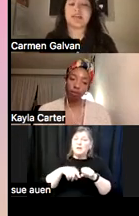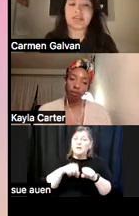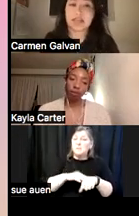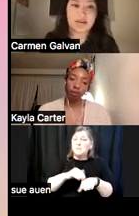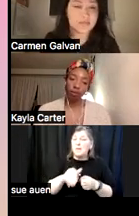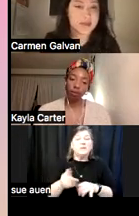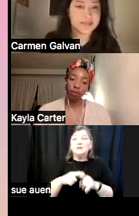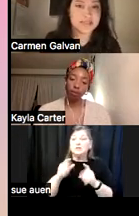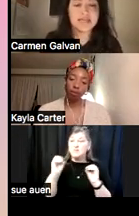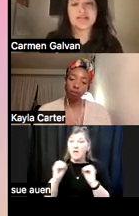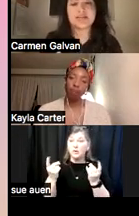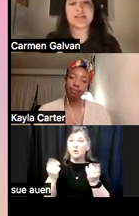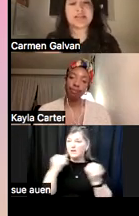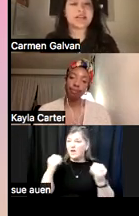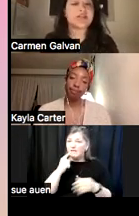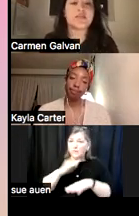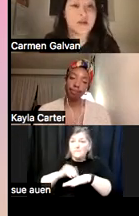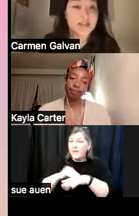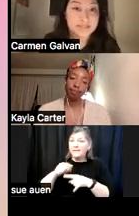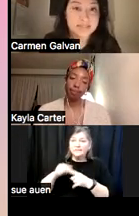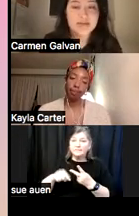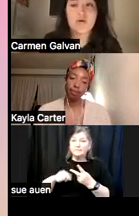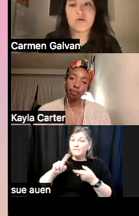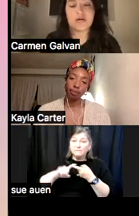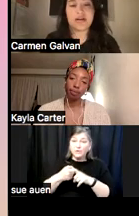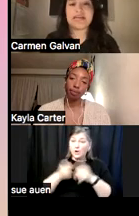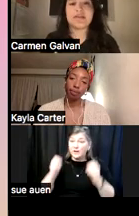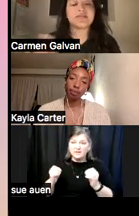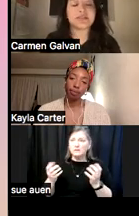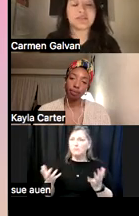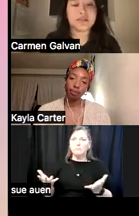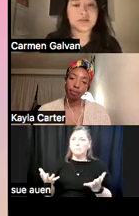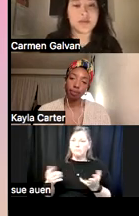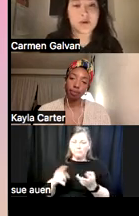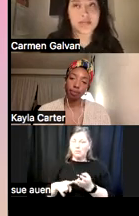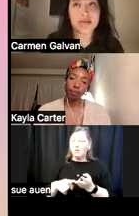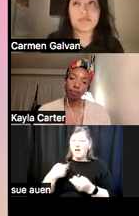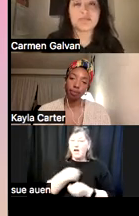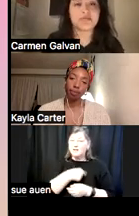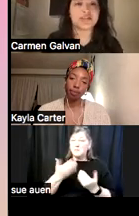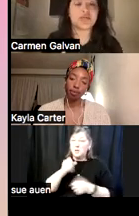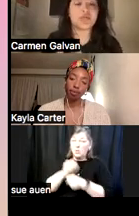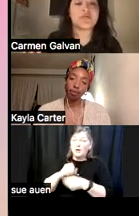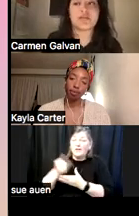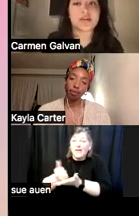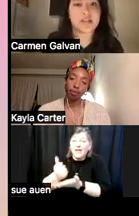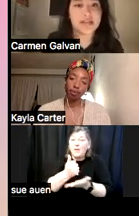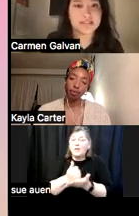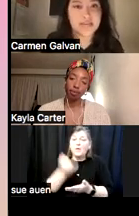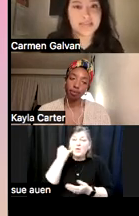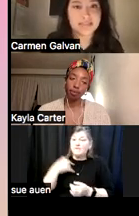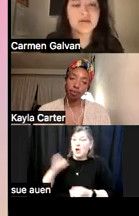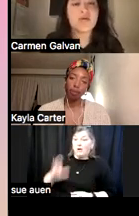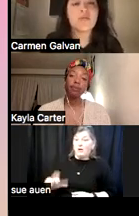there's nothing in there for pets. There's nothing in there for friends, or even for some of us who may work in the helping profession. What if one of our